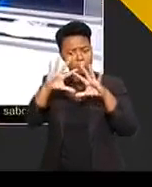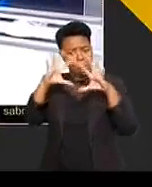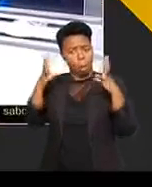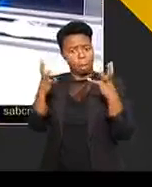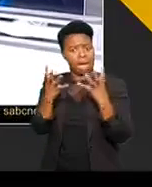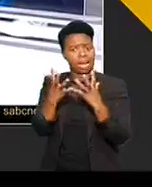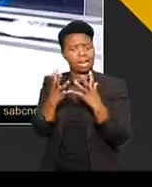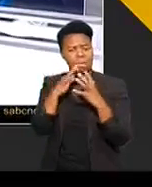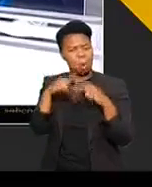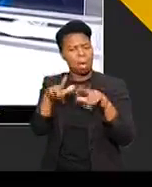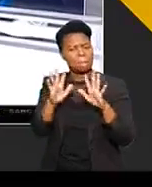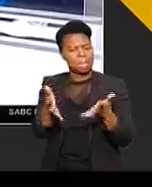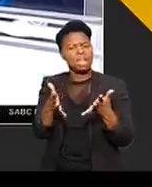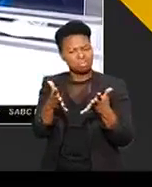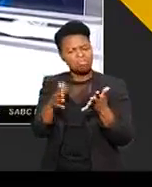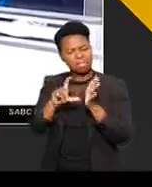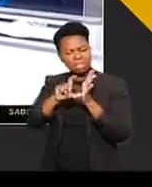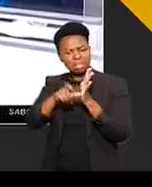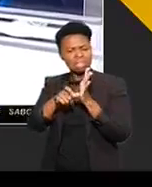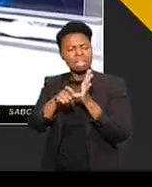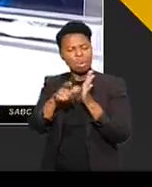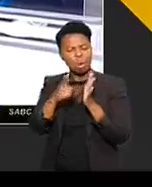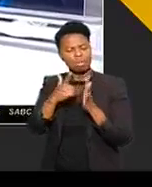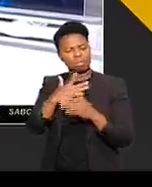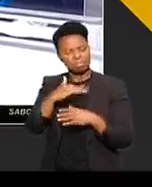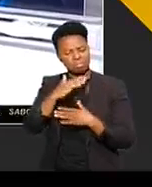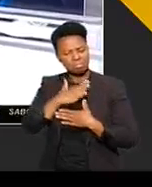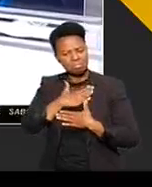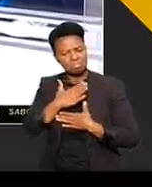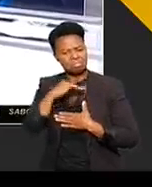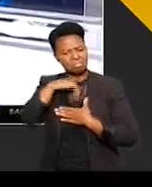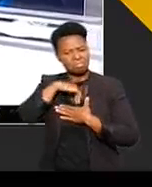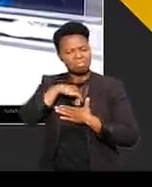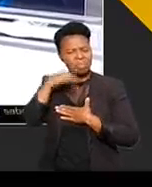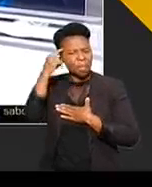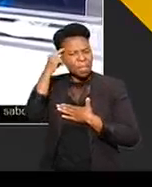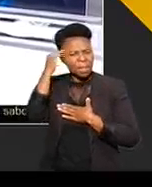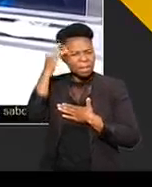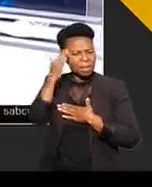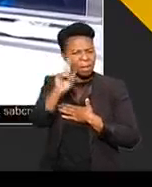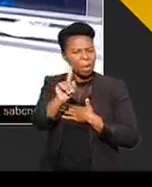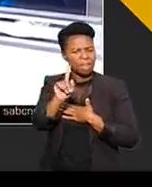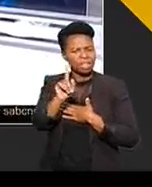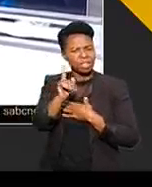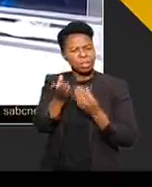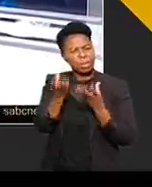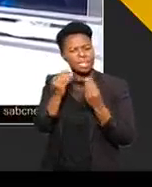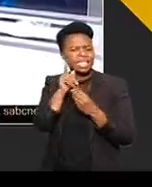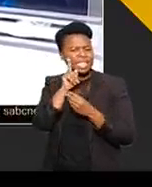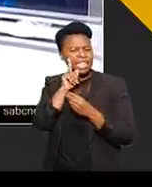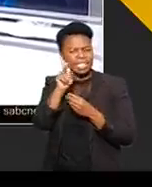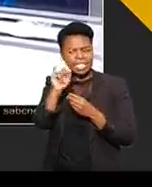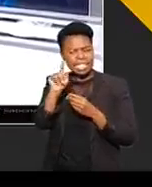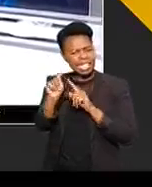well. Let's talk about just the desire and the need to do this. What was your thinking in trying to find this test kit so rapidly as